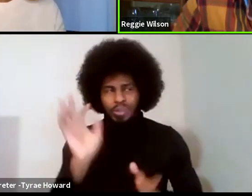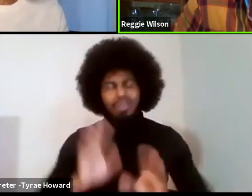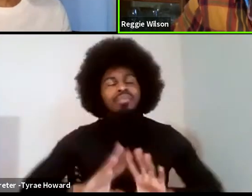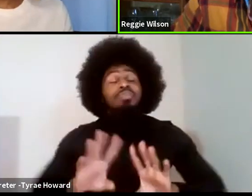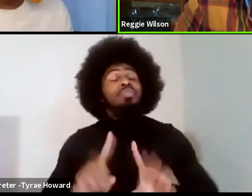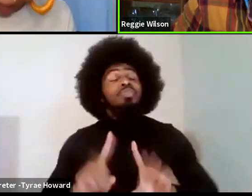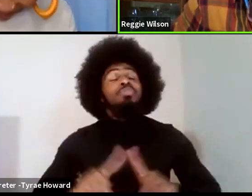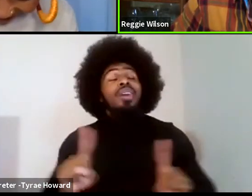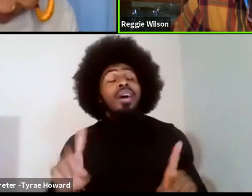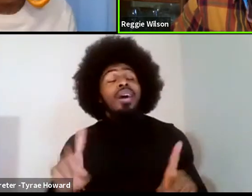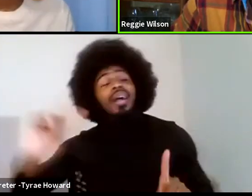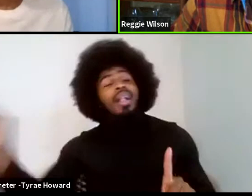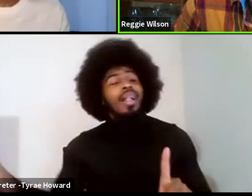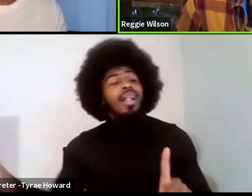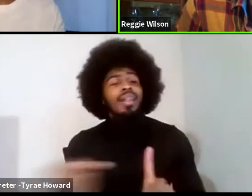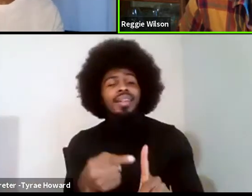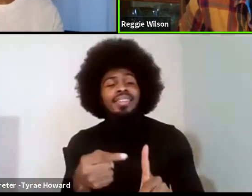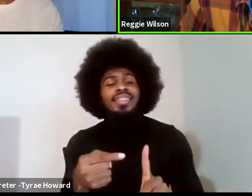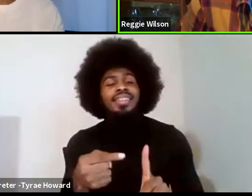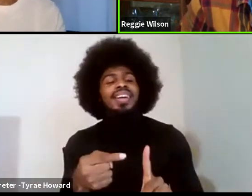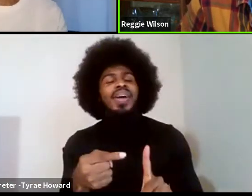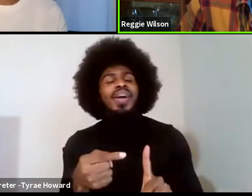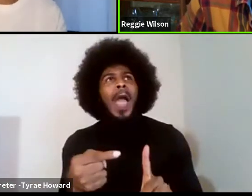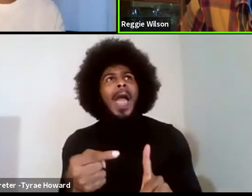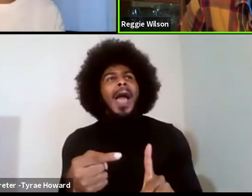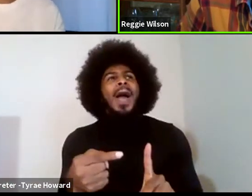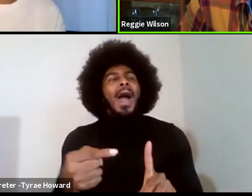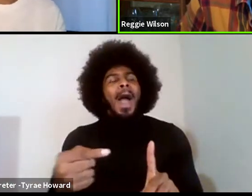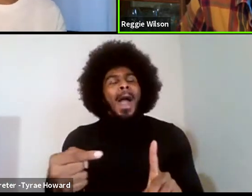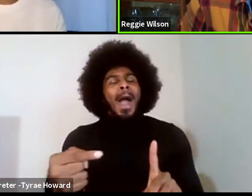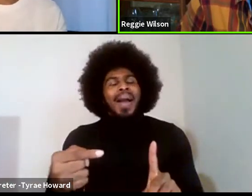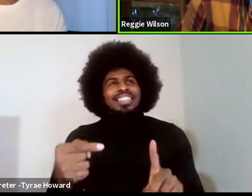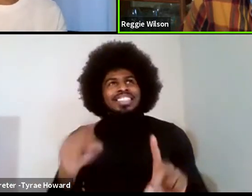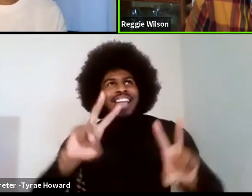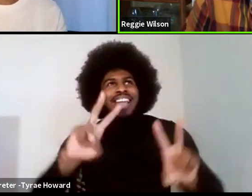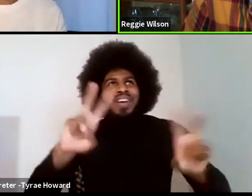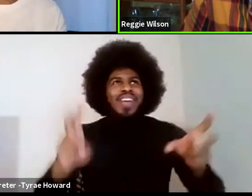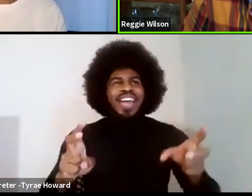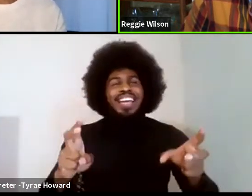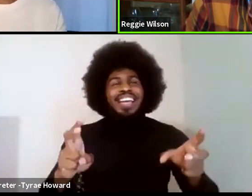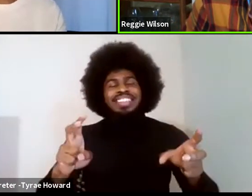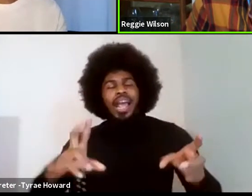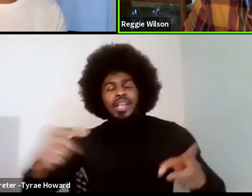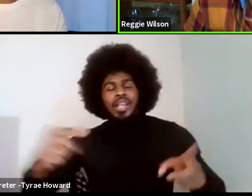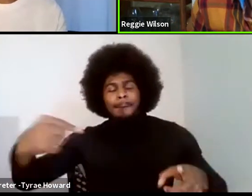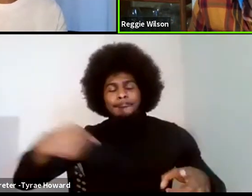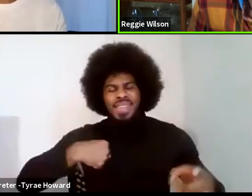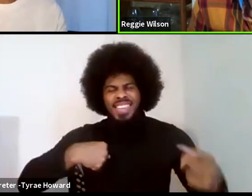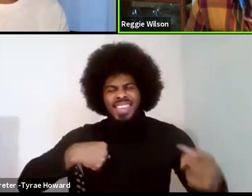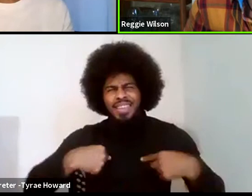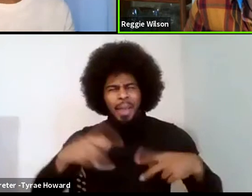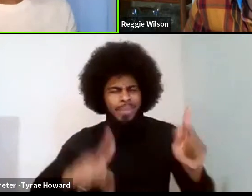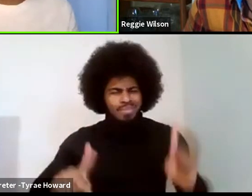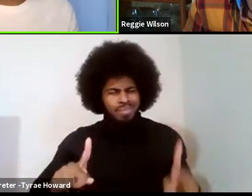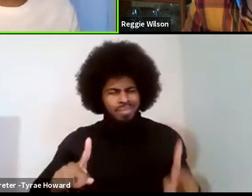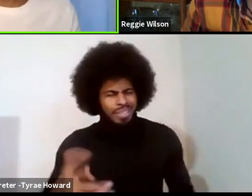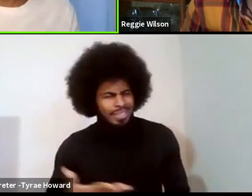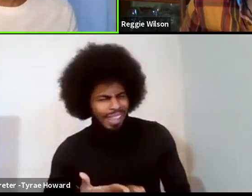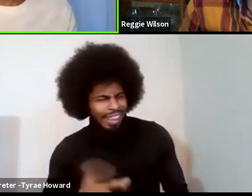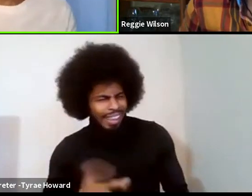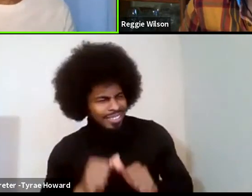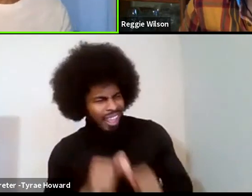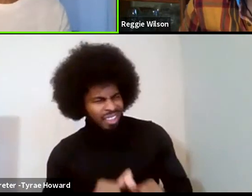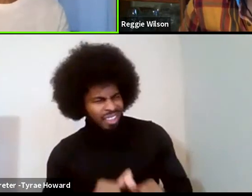back to what we were talking about, which is me, which everybody thinks I would just want to keep talking about me, but I'm tired of talking about me. Let's go back